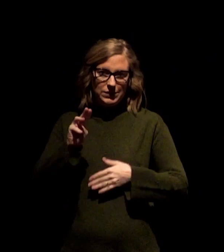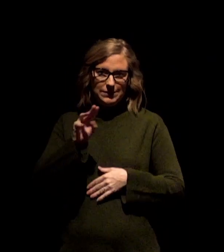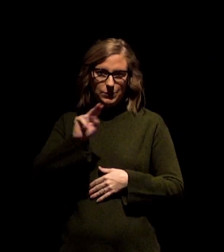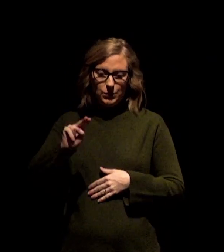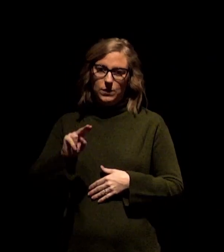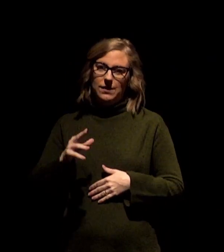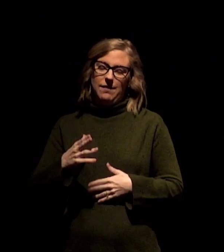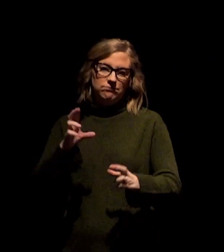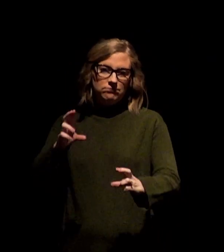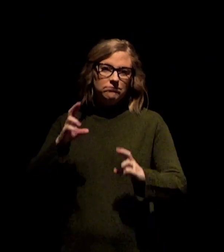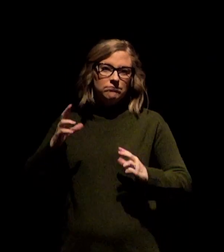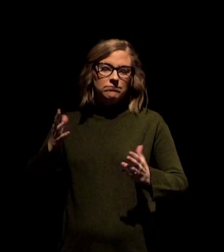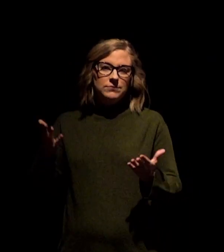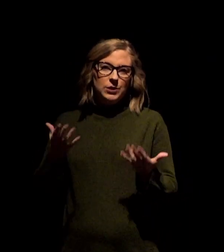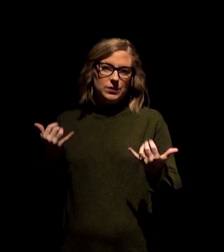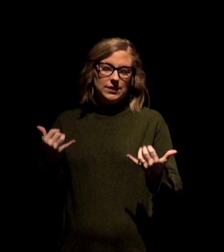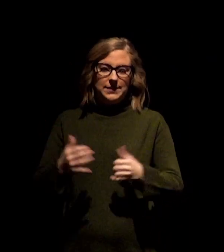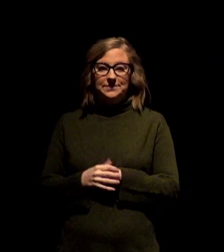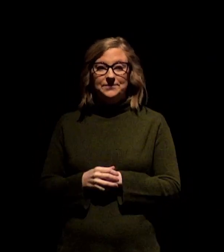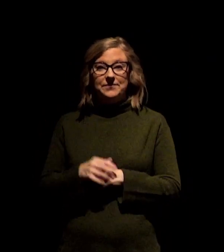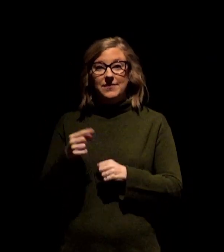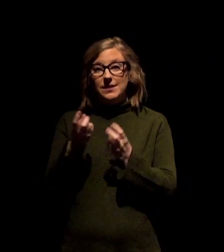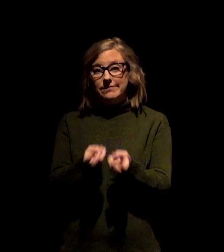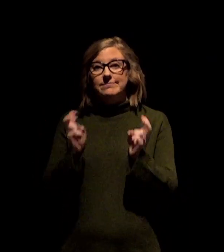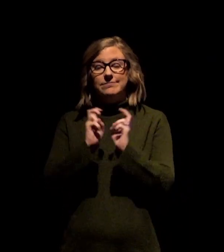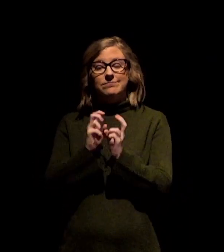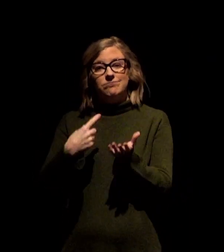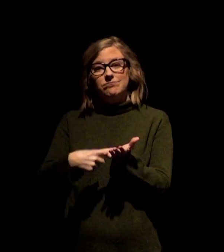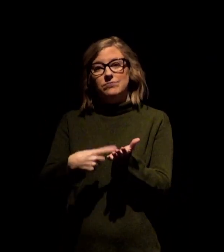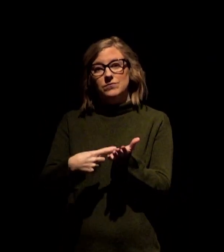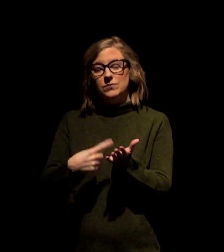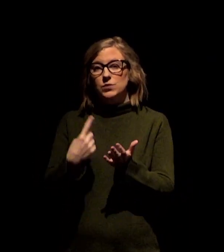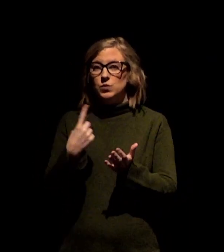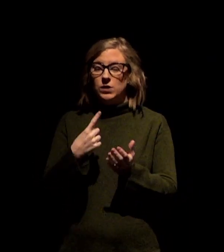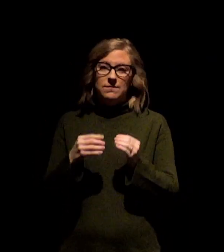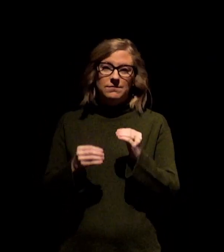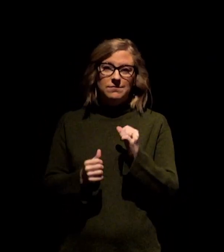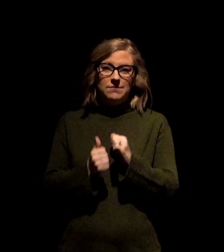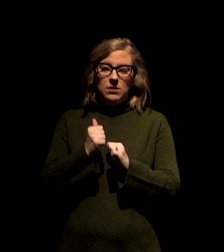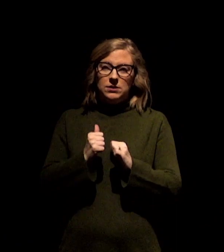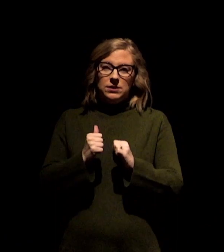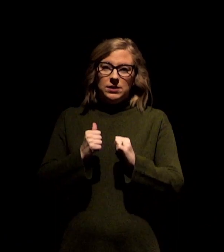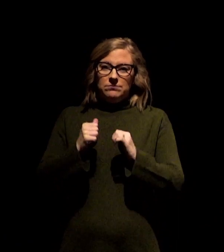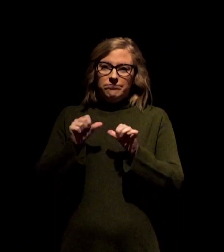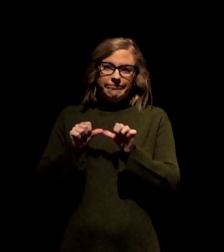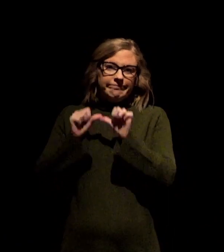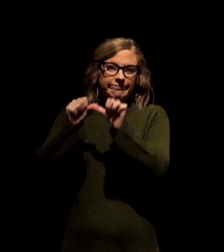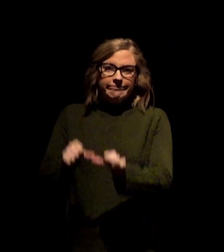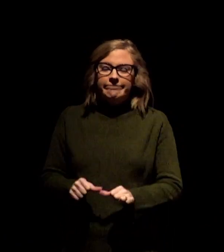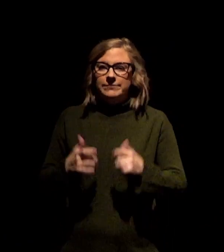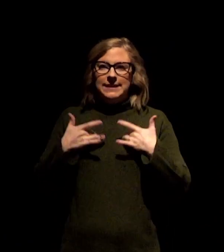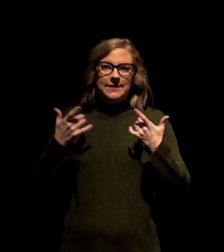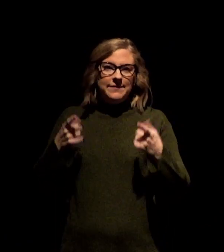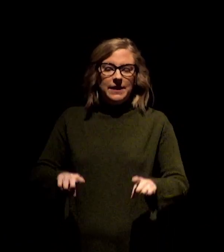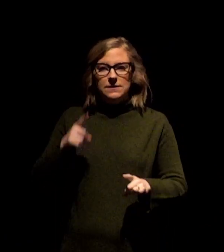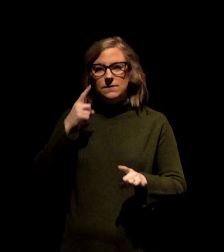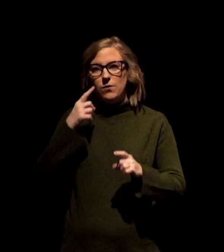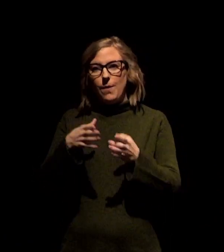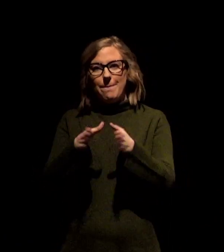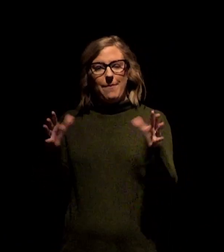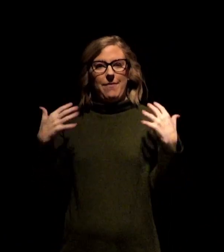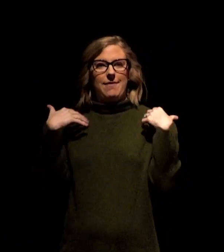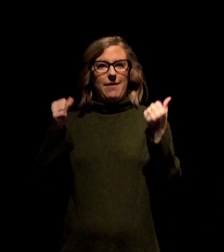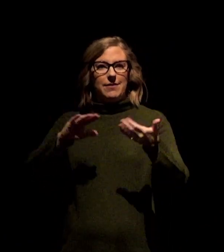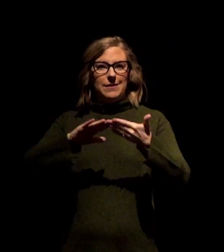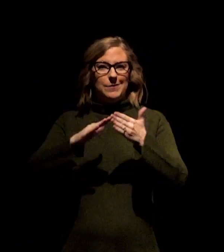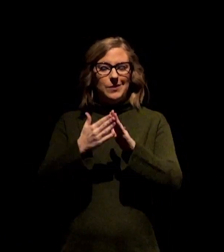here today. This roundtable is one of the most enduring events put on by the School of Public Health for the public health community and for public